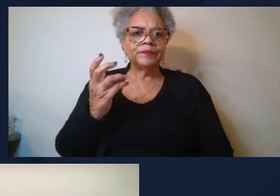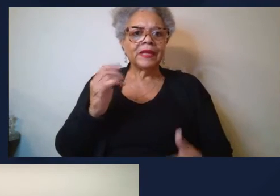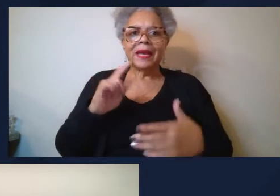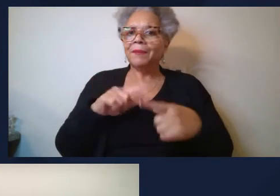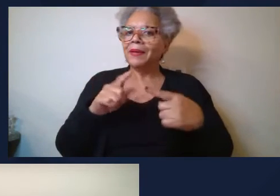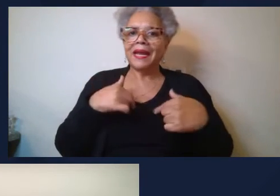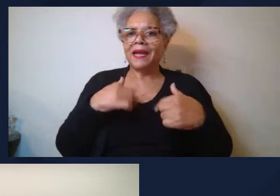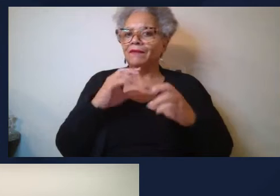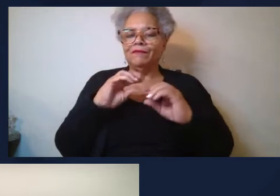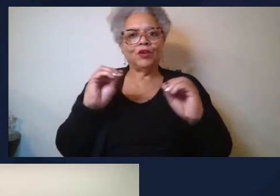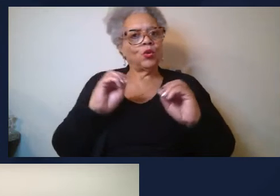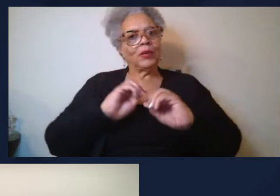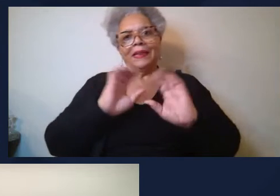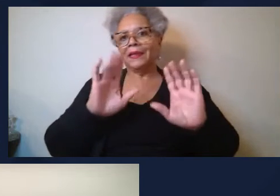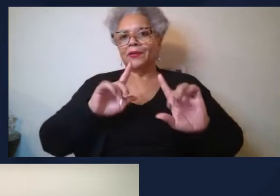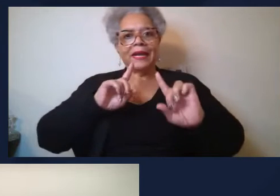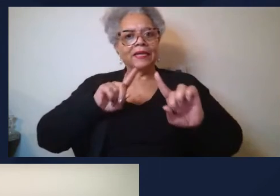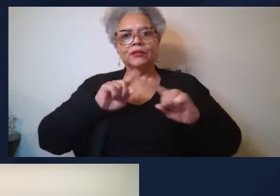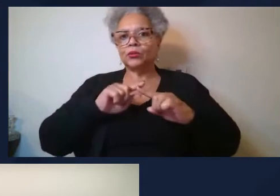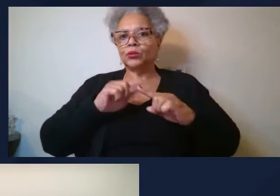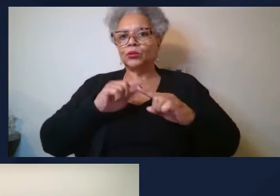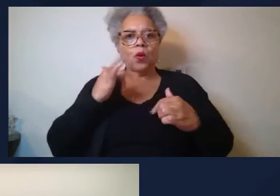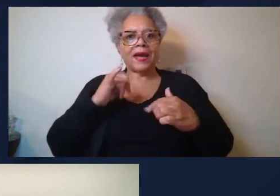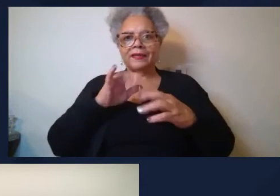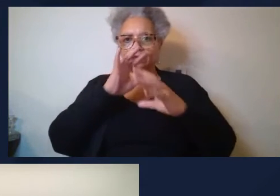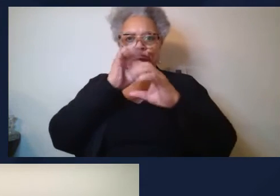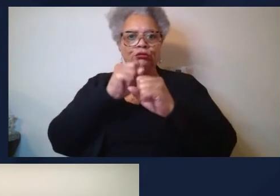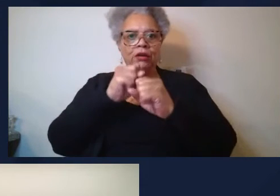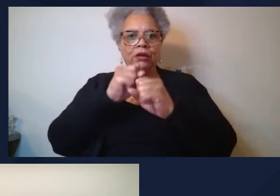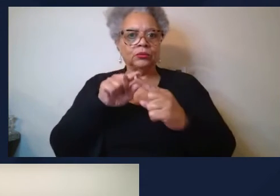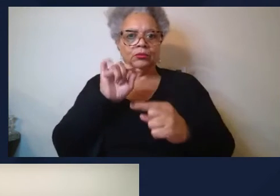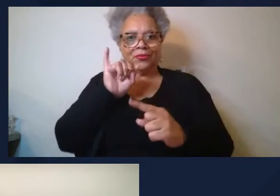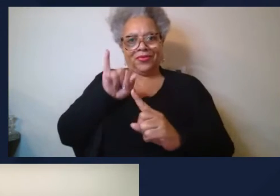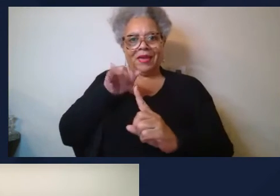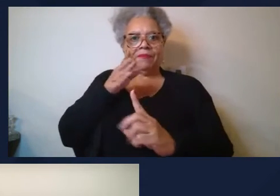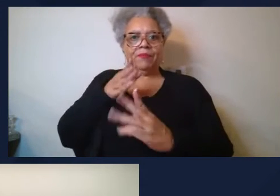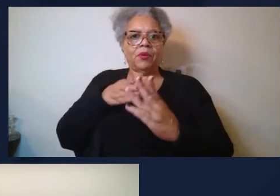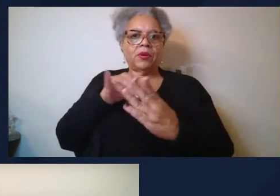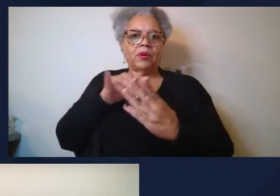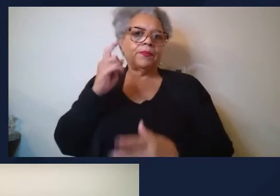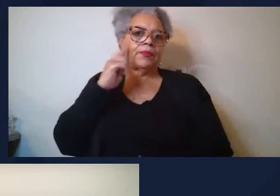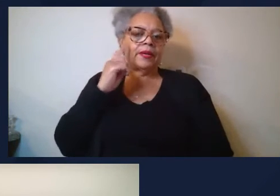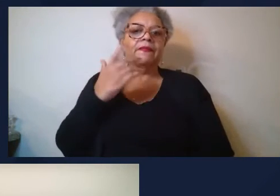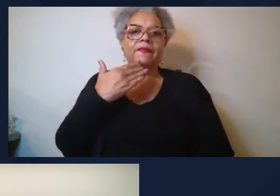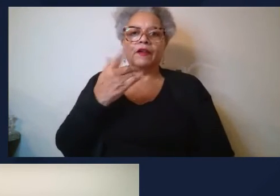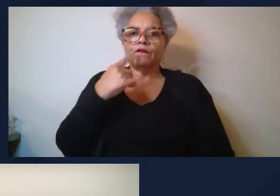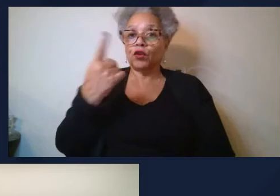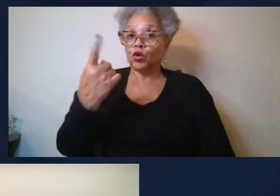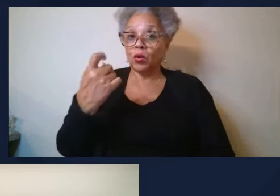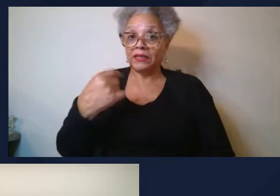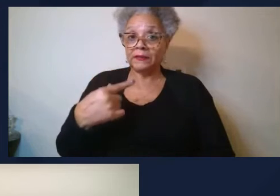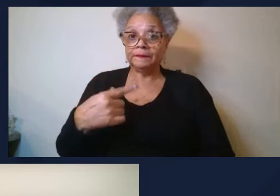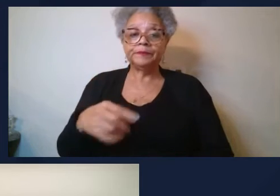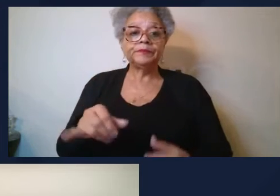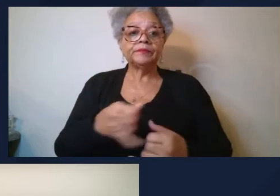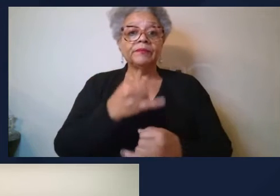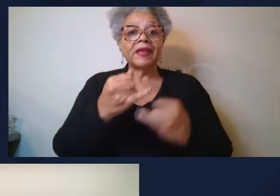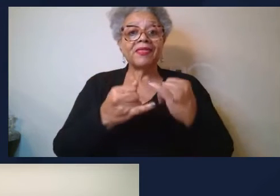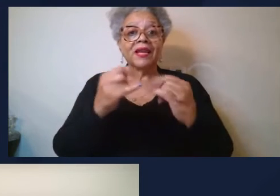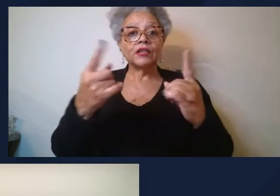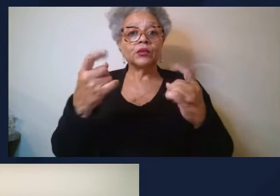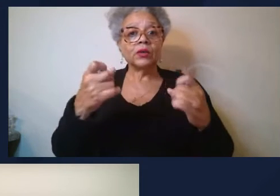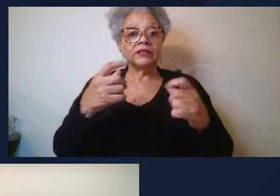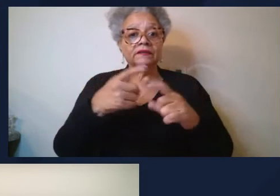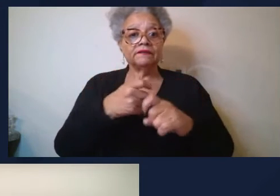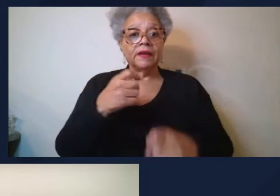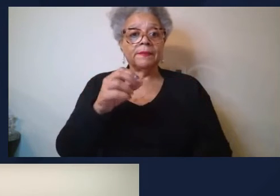have any clear answers, just guesses. Thank you for your question. Thank you. And then our last question from Medina.